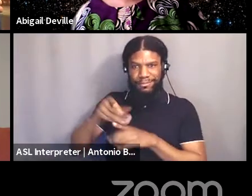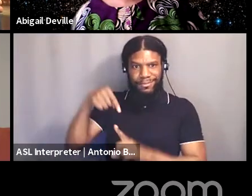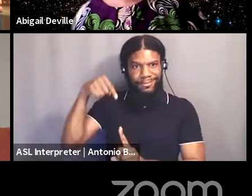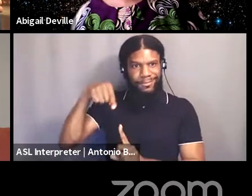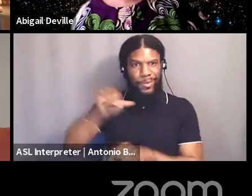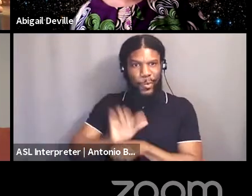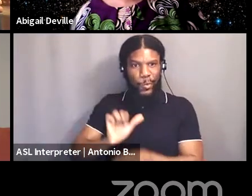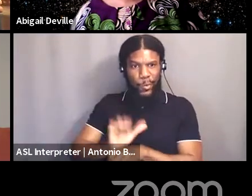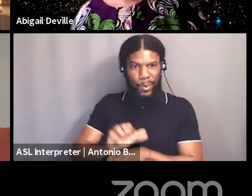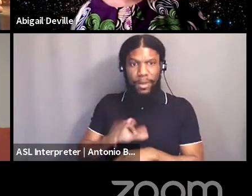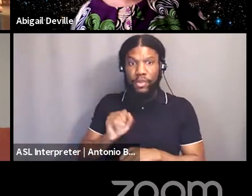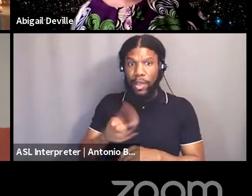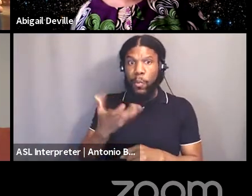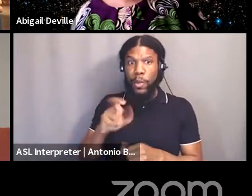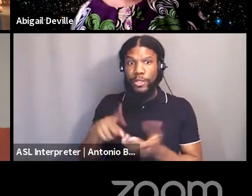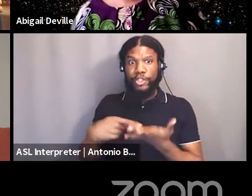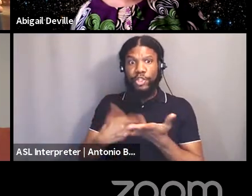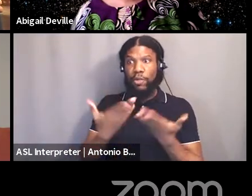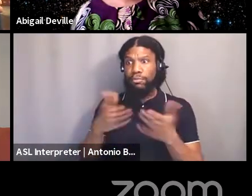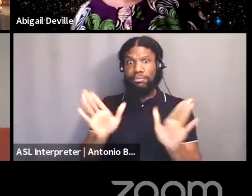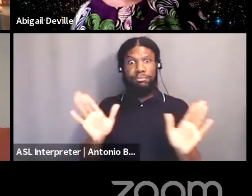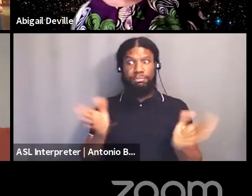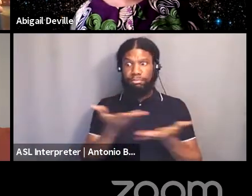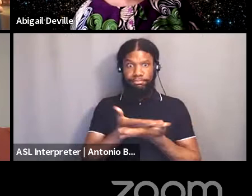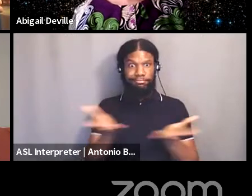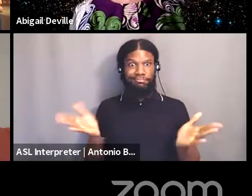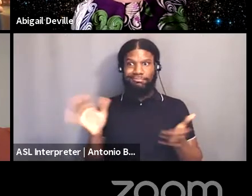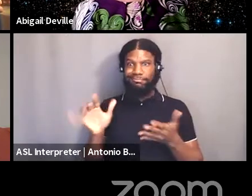this internationally. I've never shown in America before. So